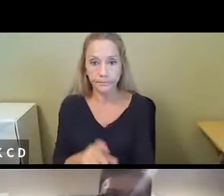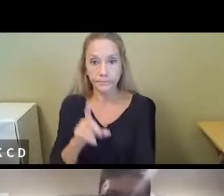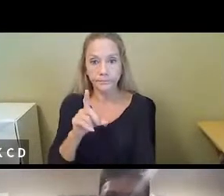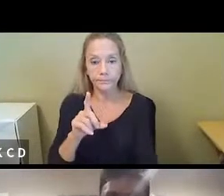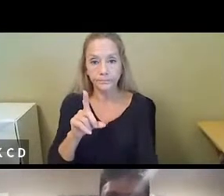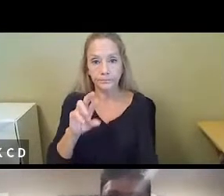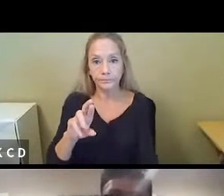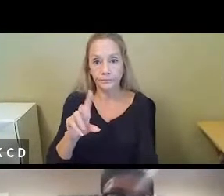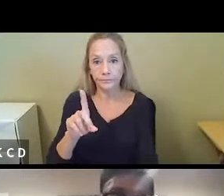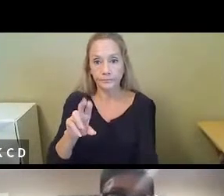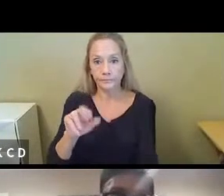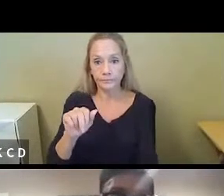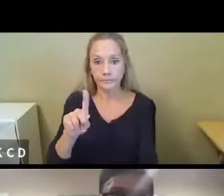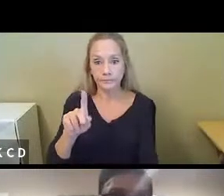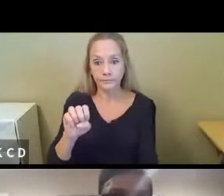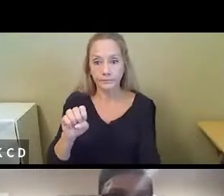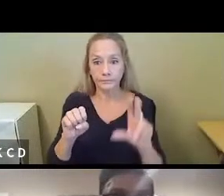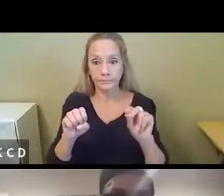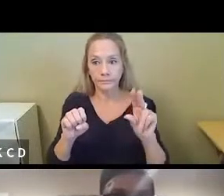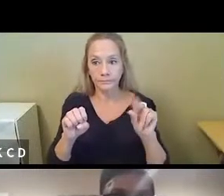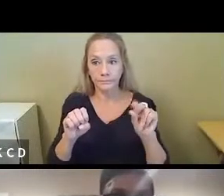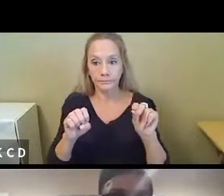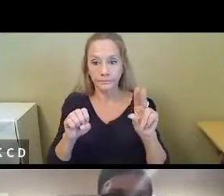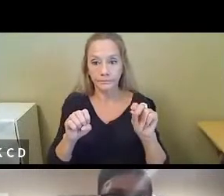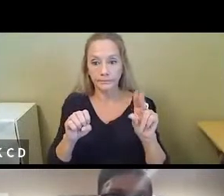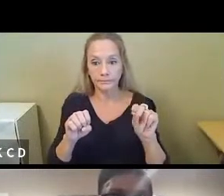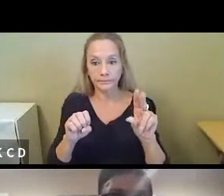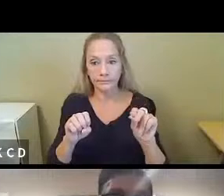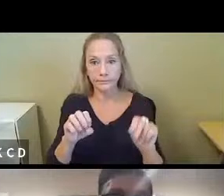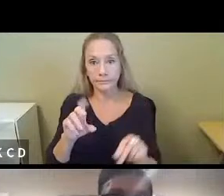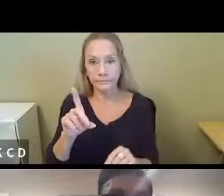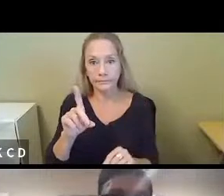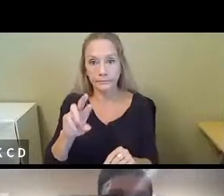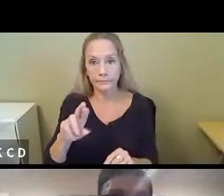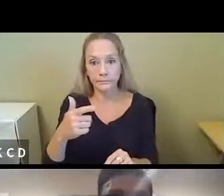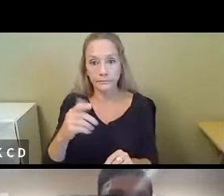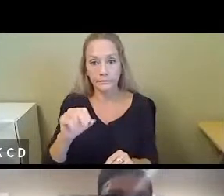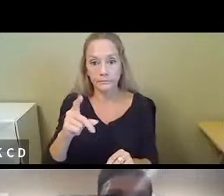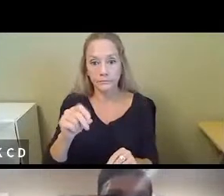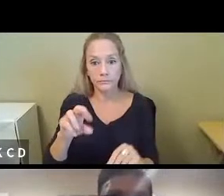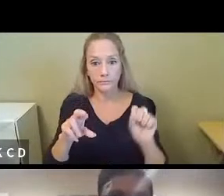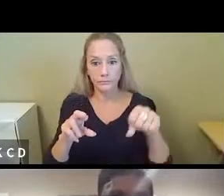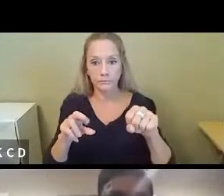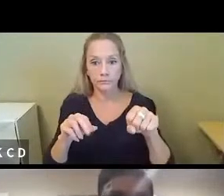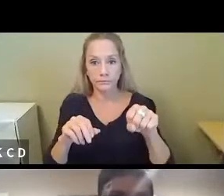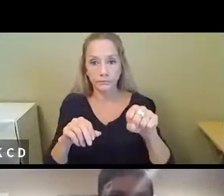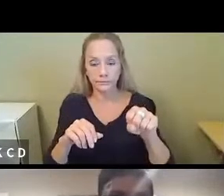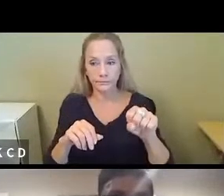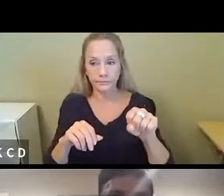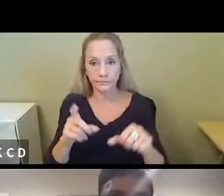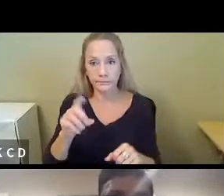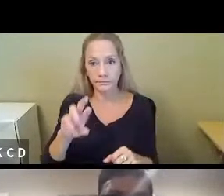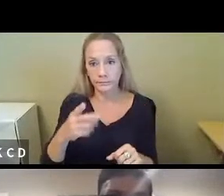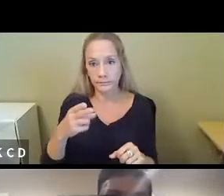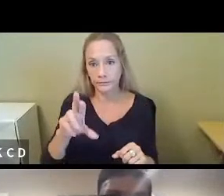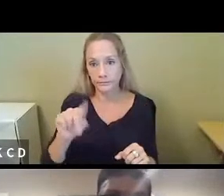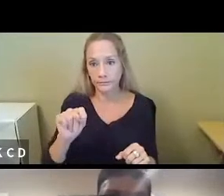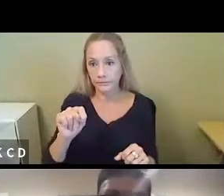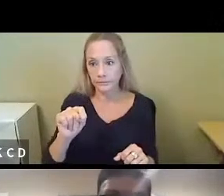Dr. Drake, No. Dr. Gocher, Yes. Dr.